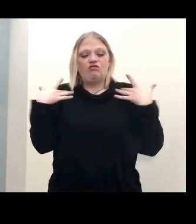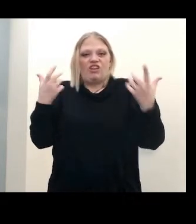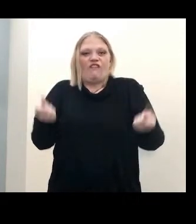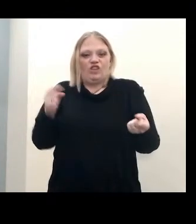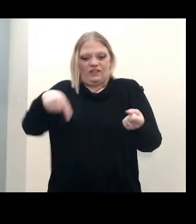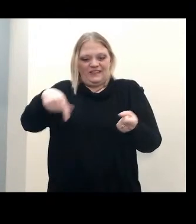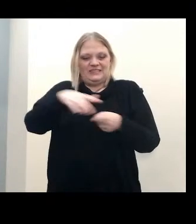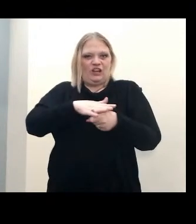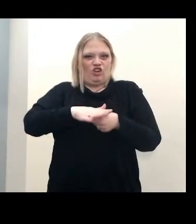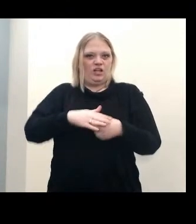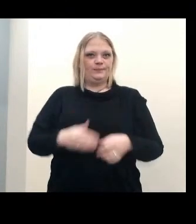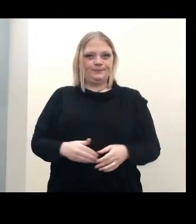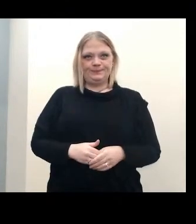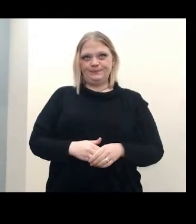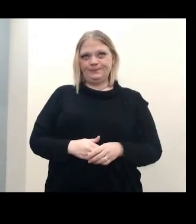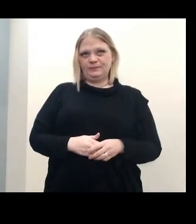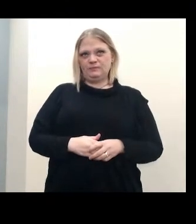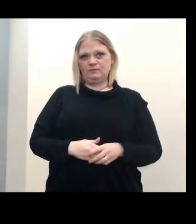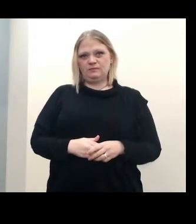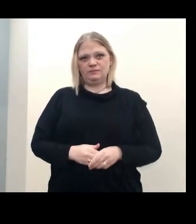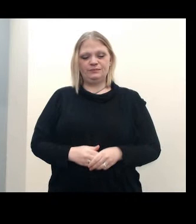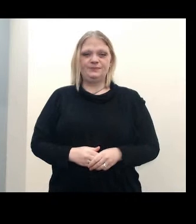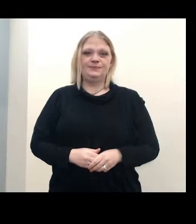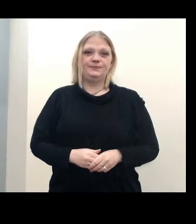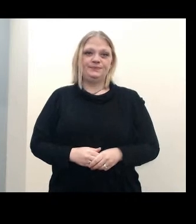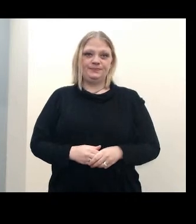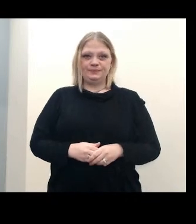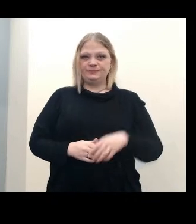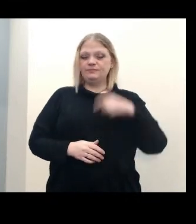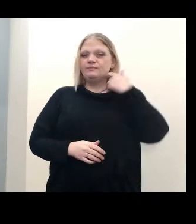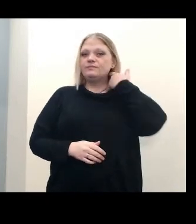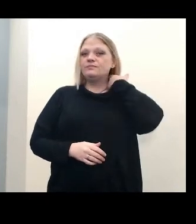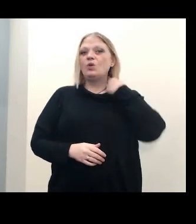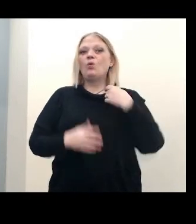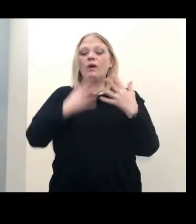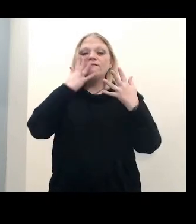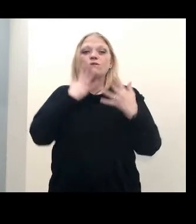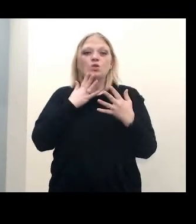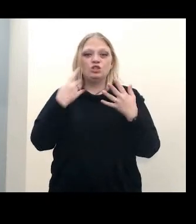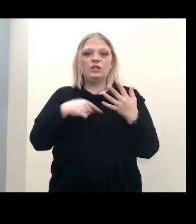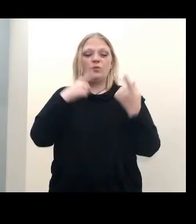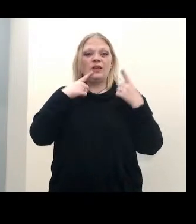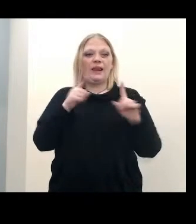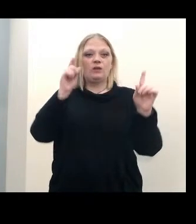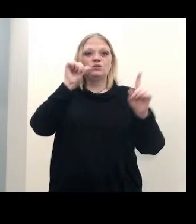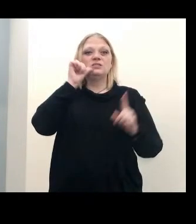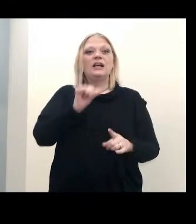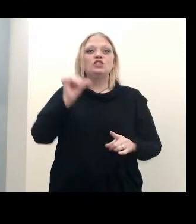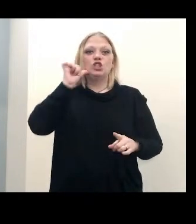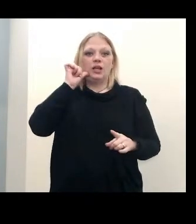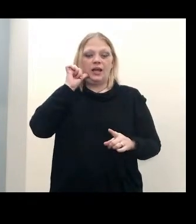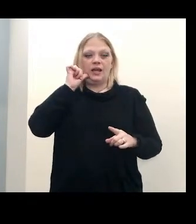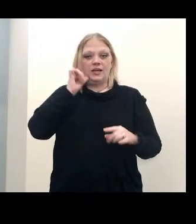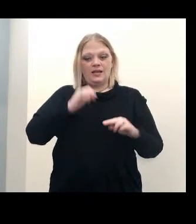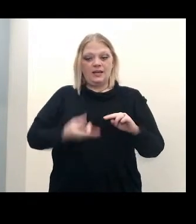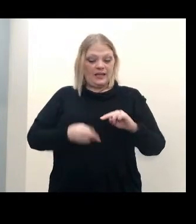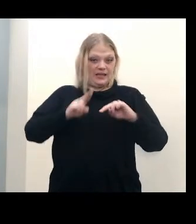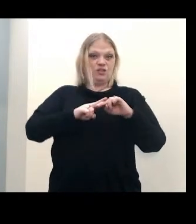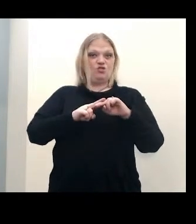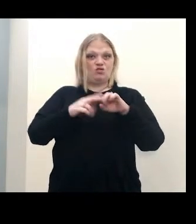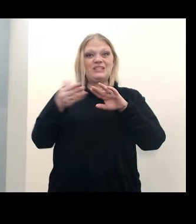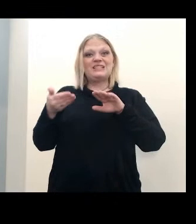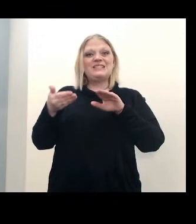area. The mortality data, we unfortunately did announce yesterday some increased